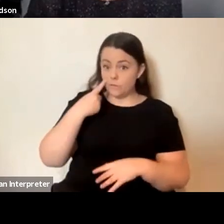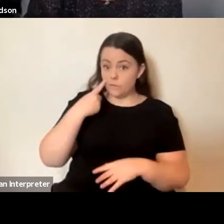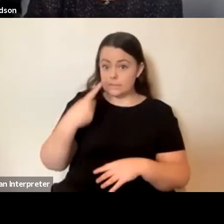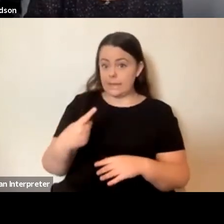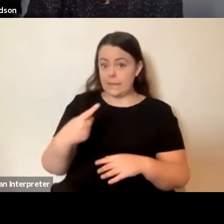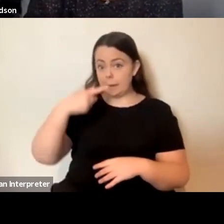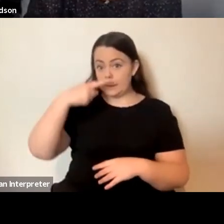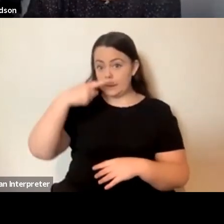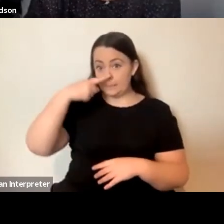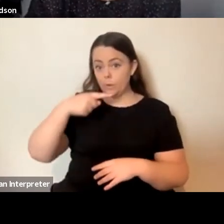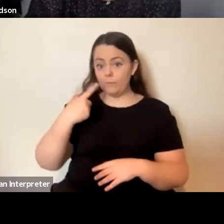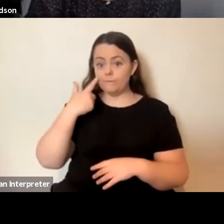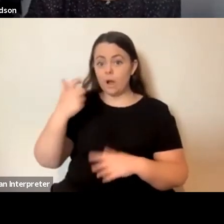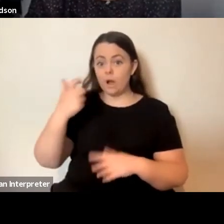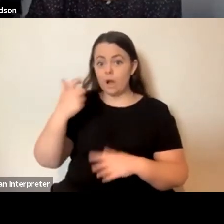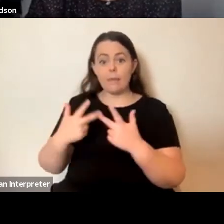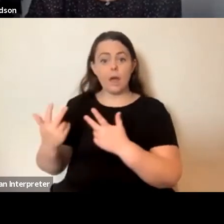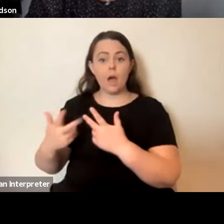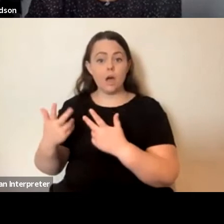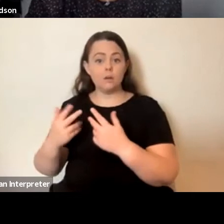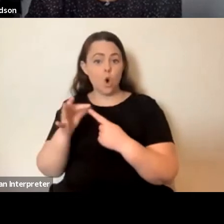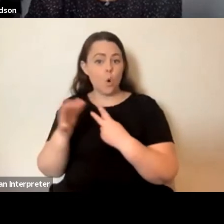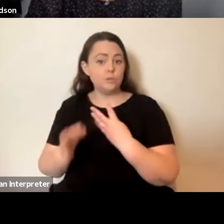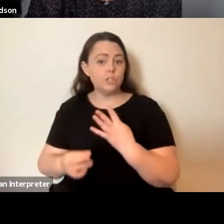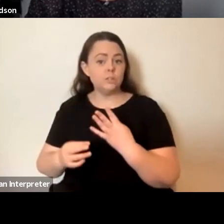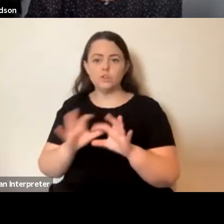alternative, particularly during lockdown periods?